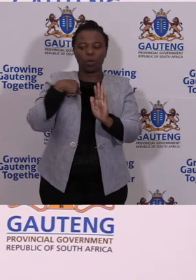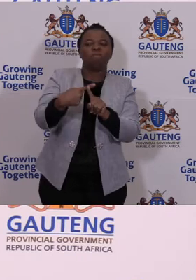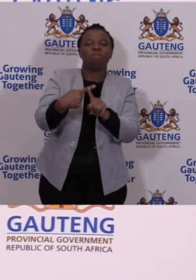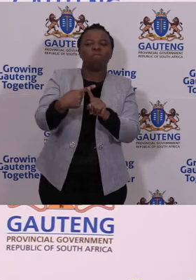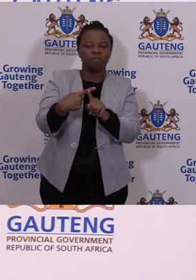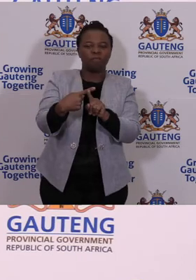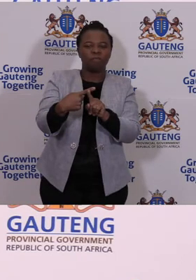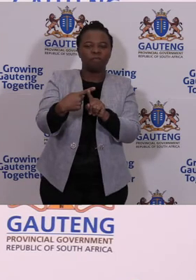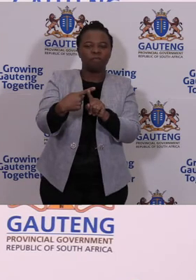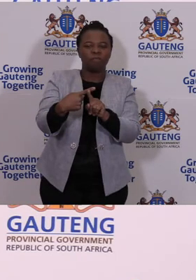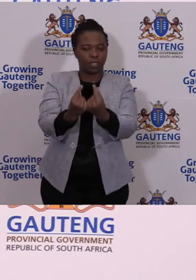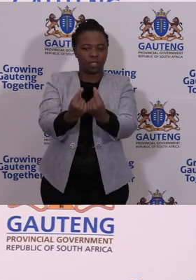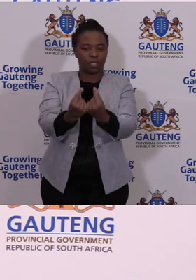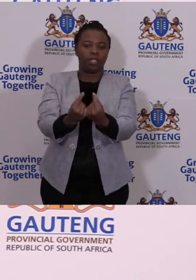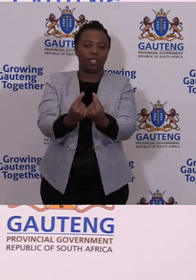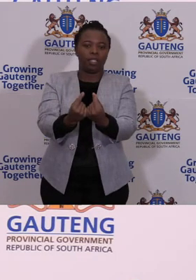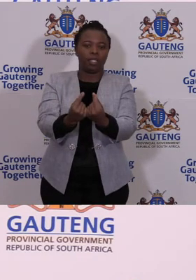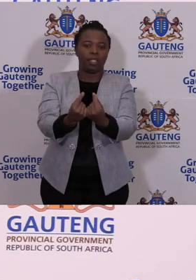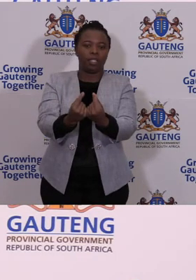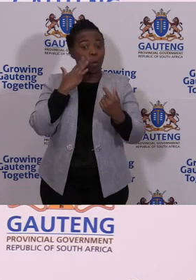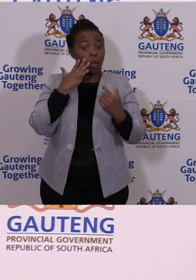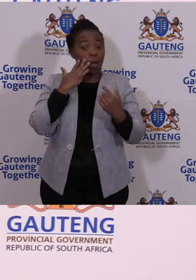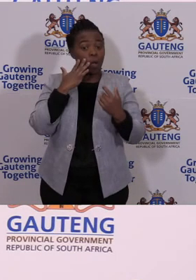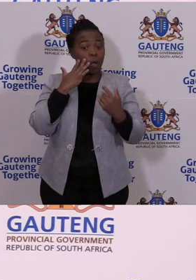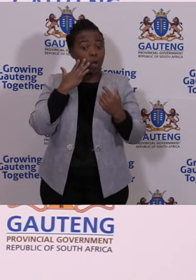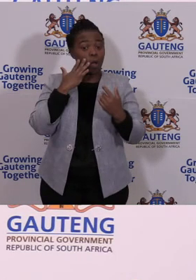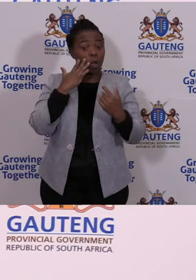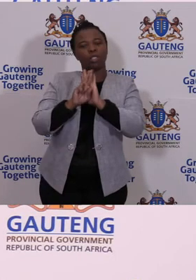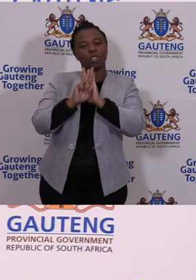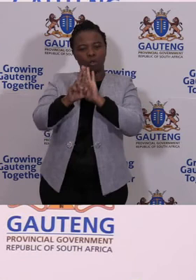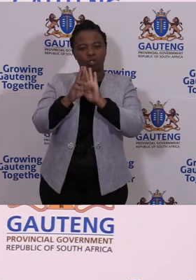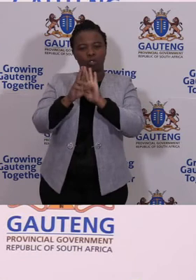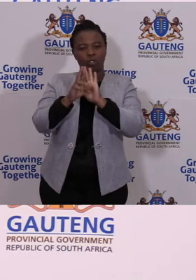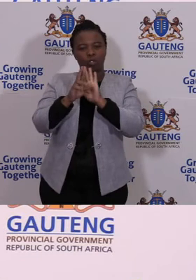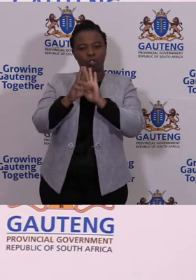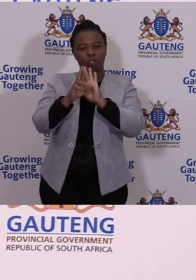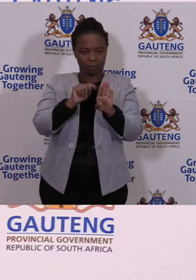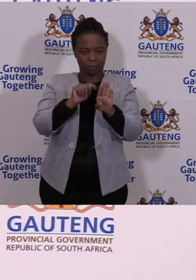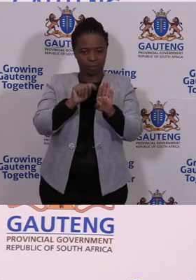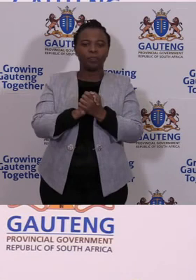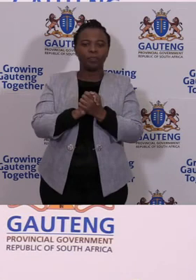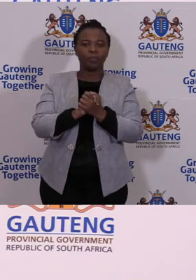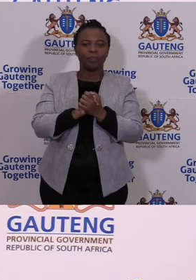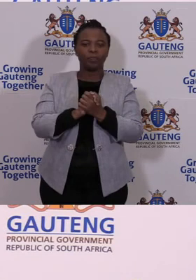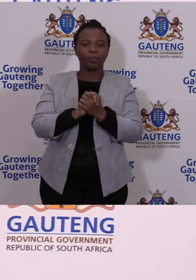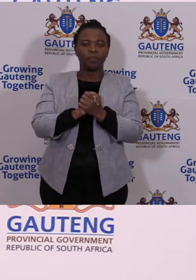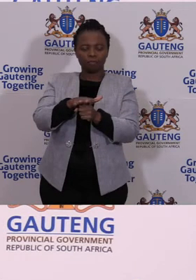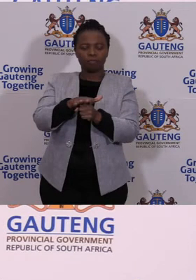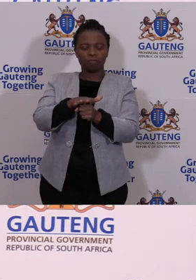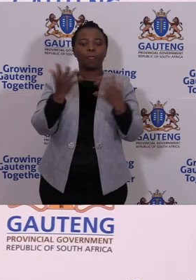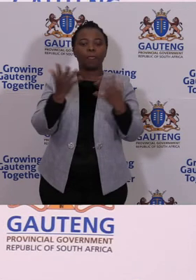our start with the response to the pandemic. We also come here after, as